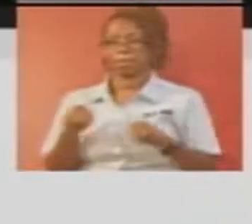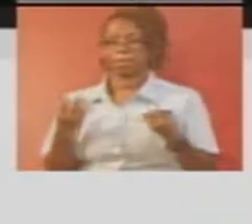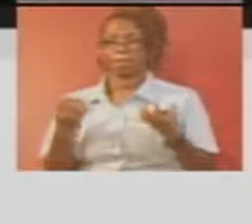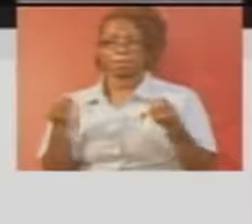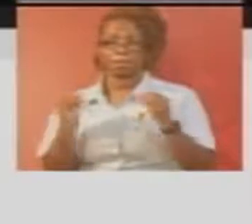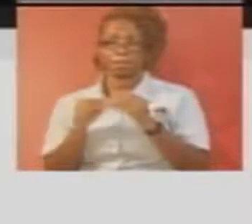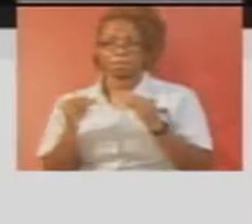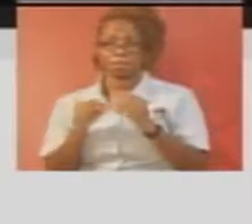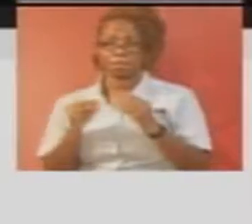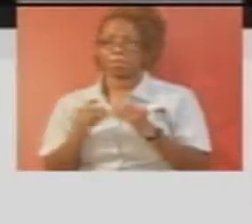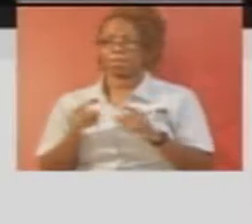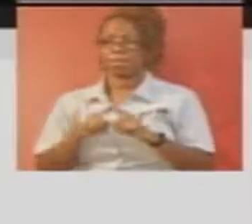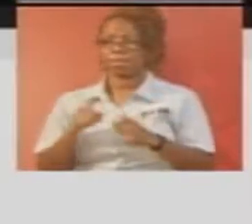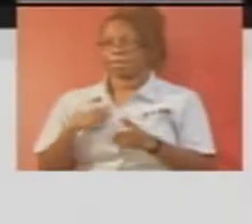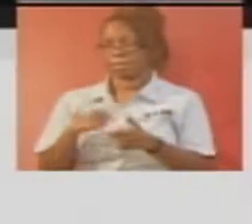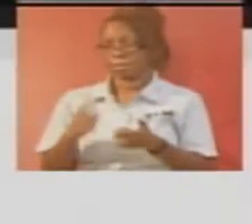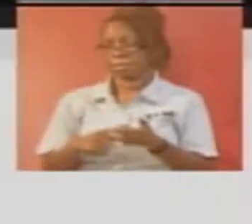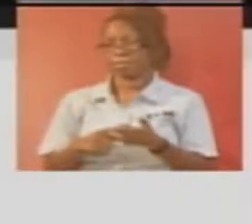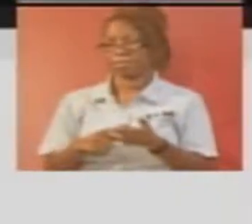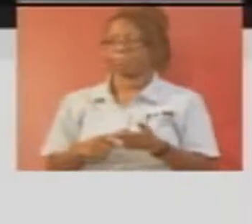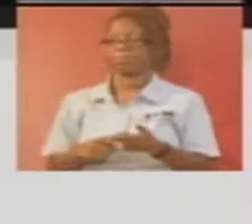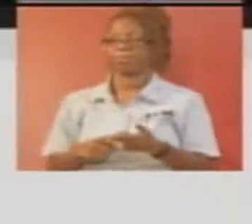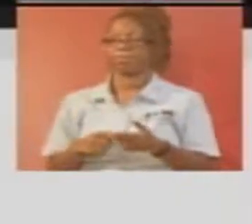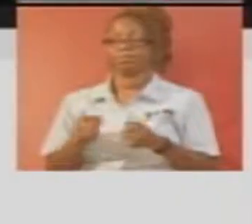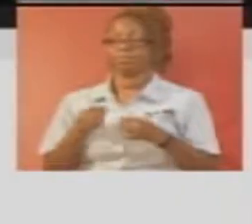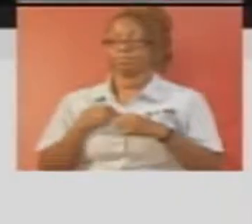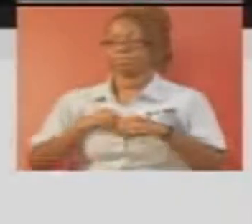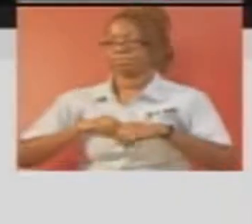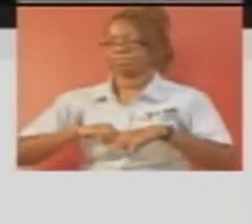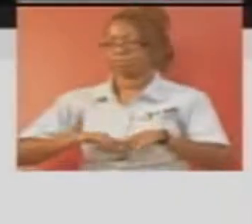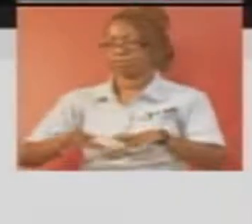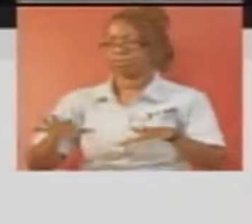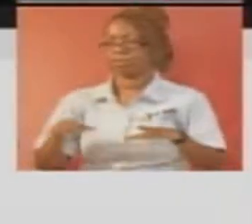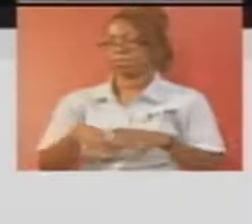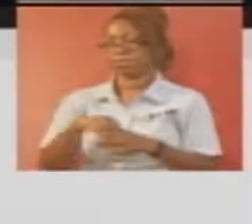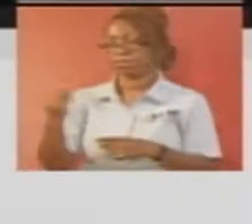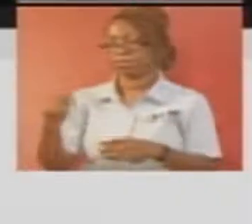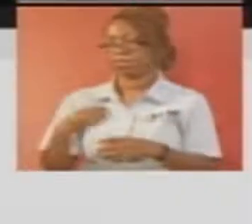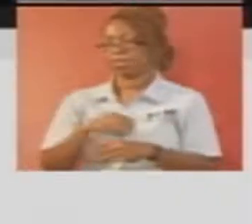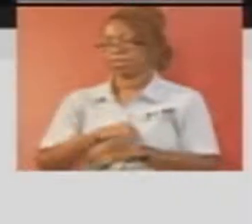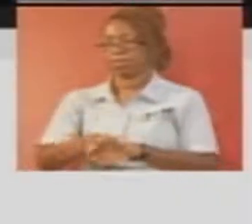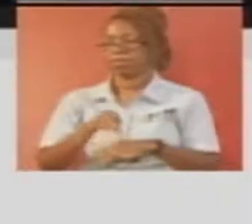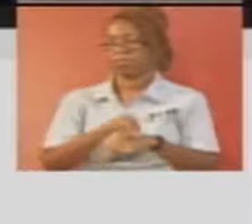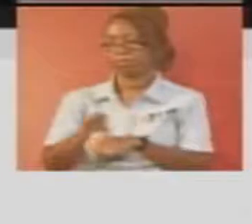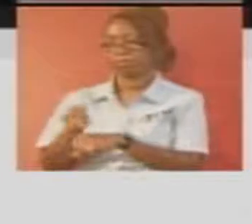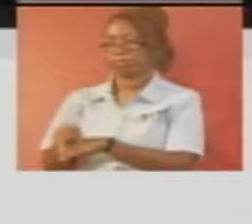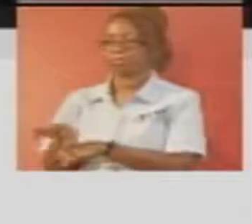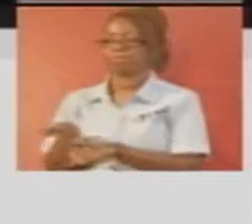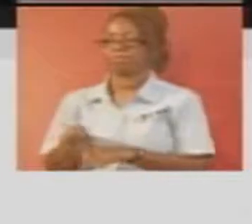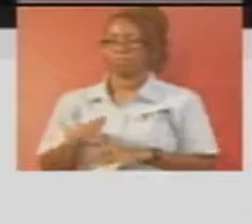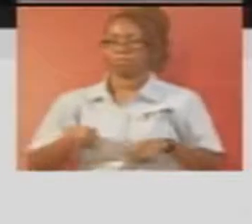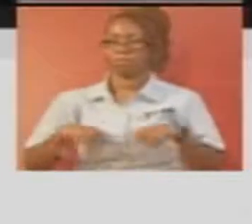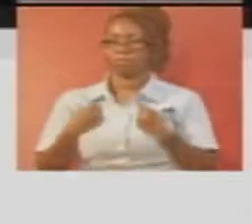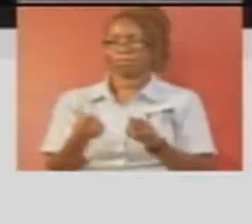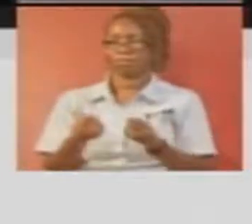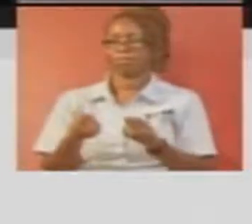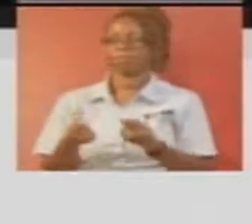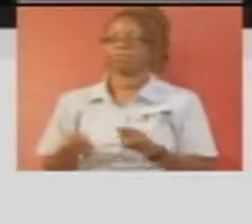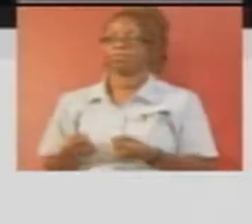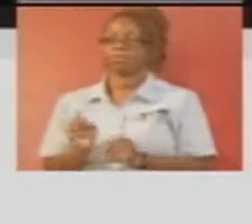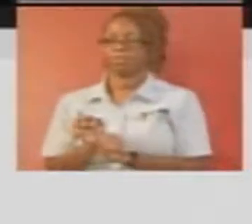from the cell to infect new cells. Now, why I'm telling you all this is because when an infection occurs, the